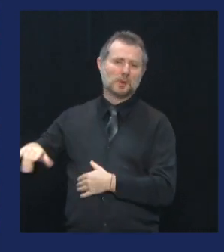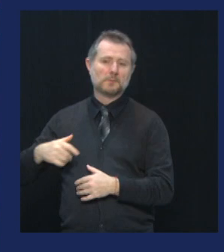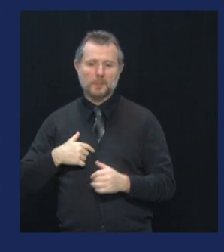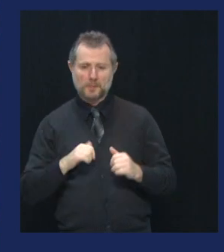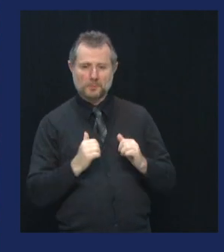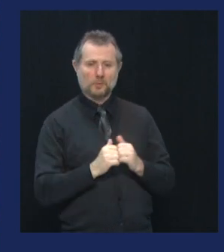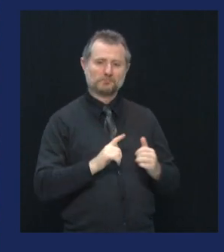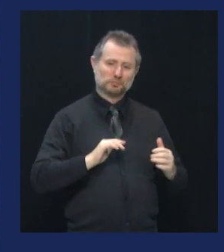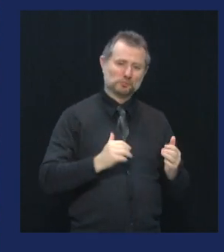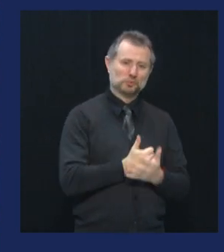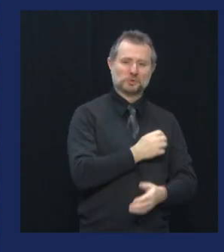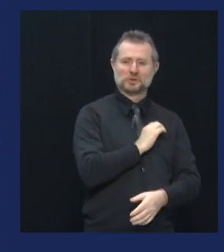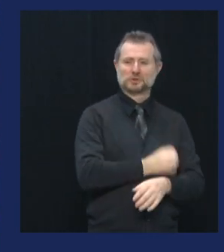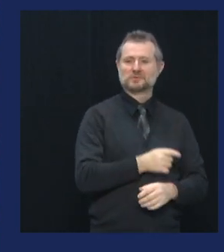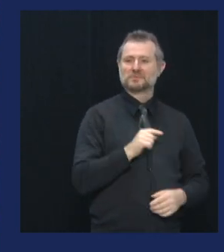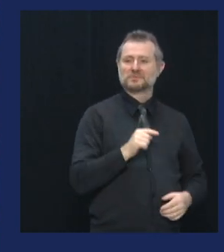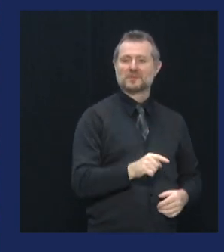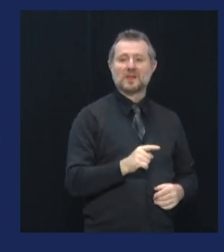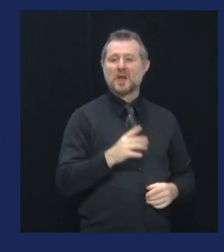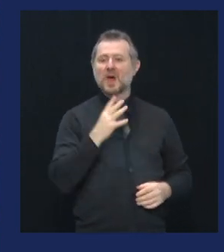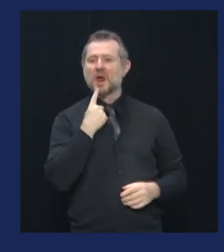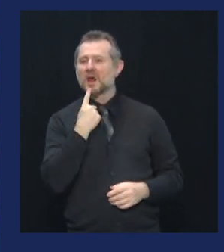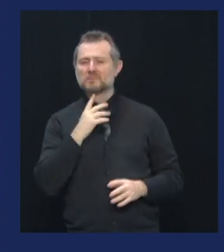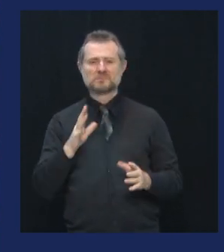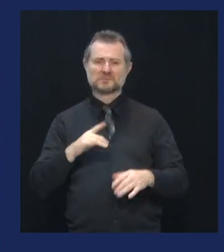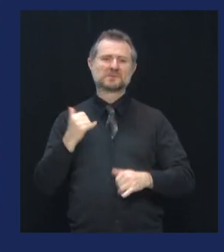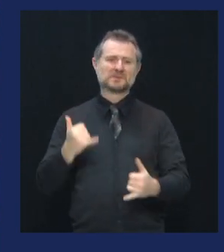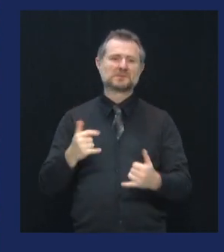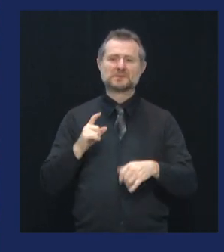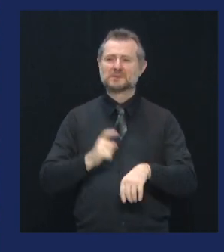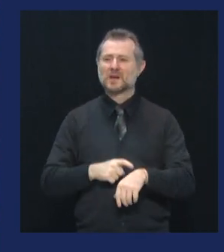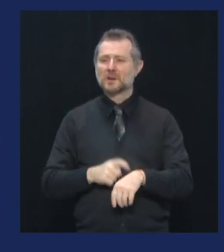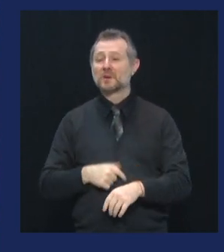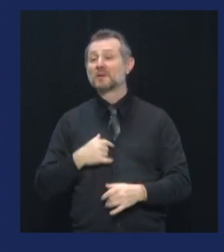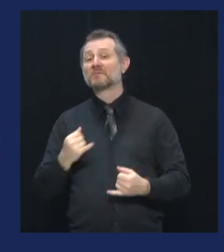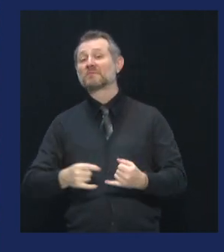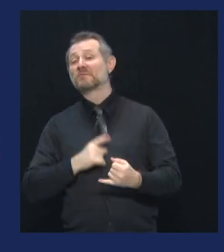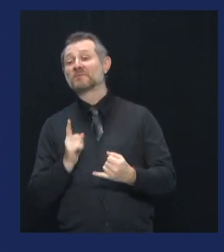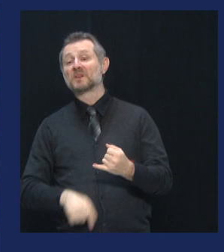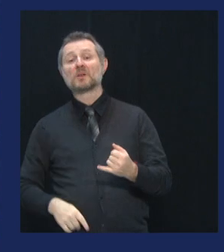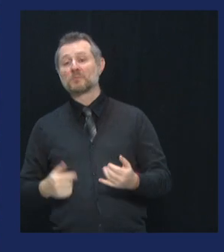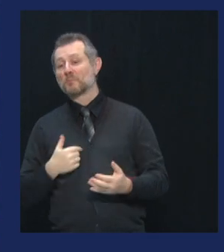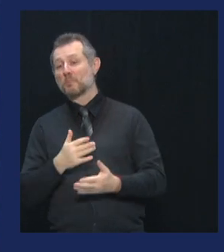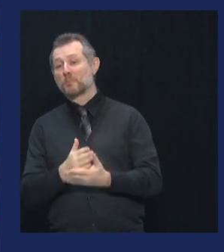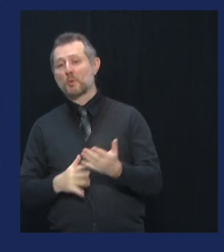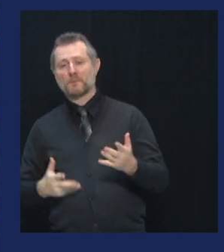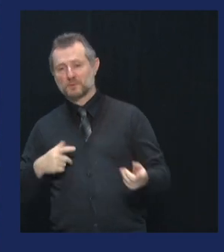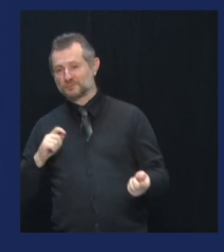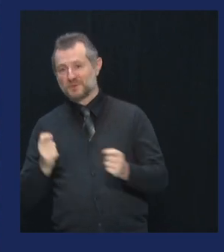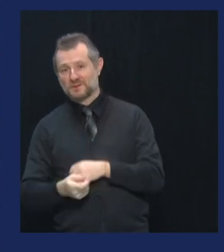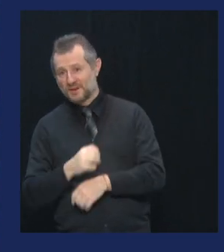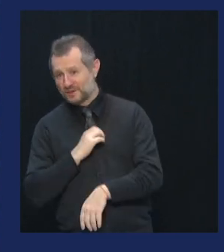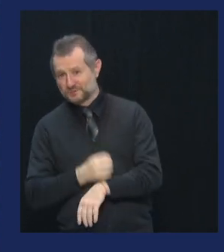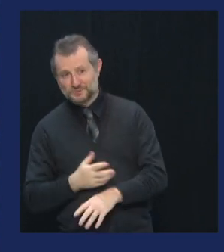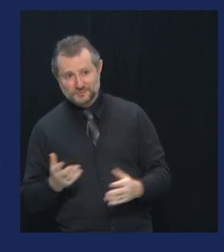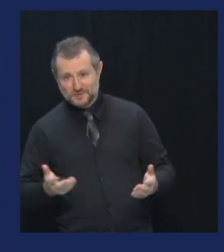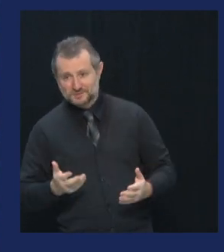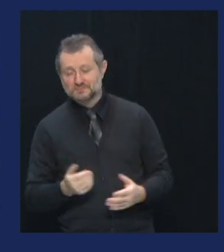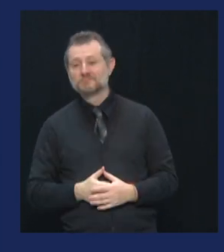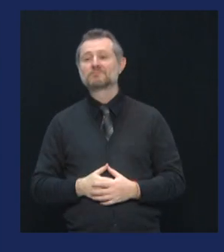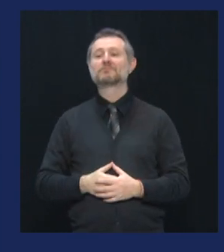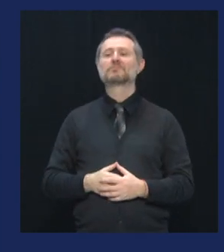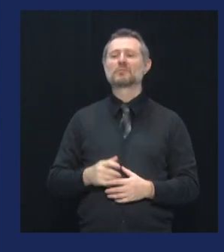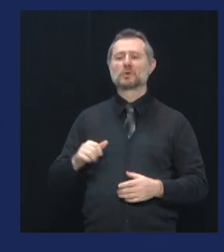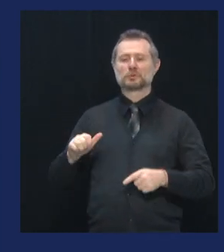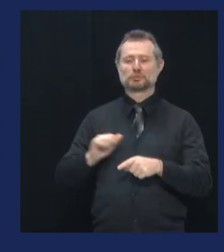it. The final element of our energy transformation is a trained, diverse